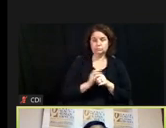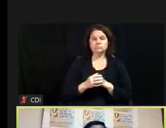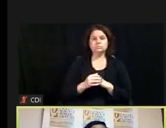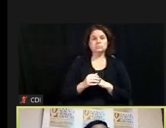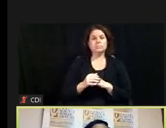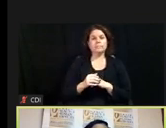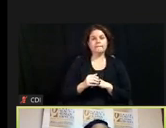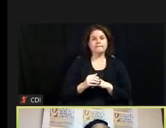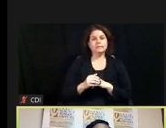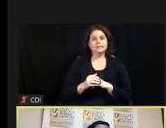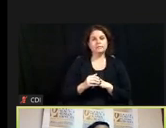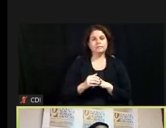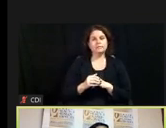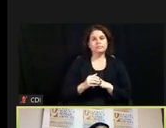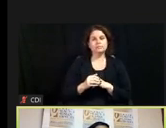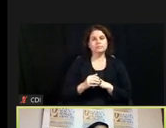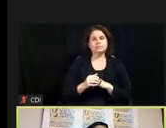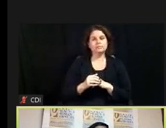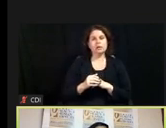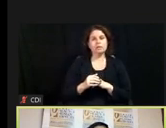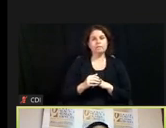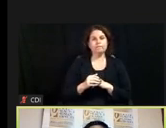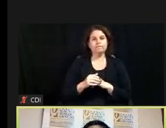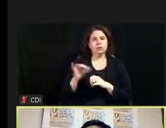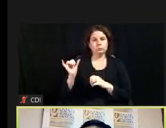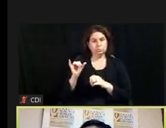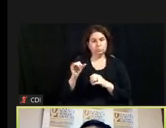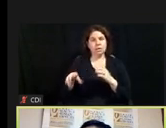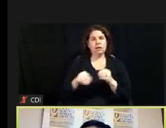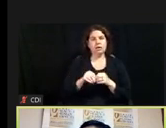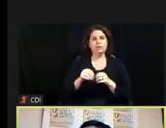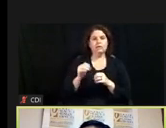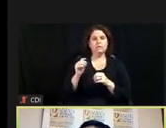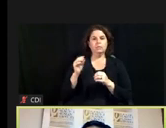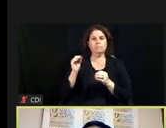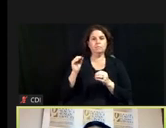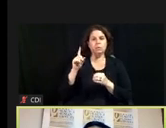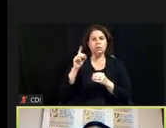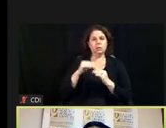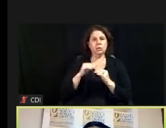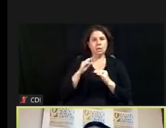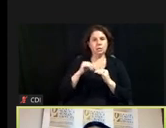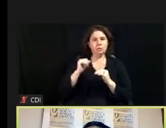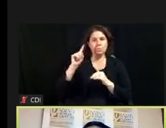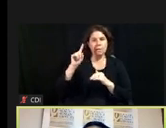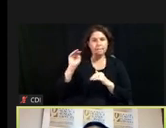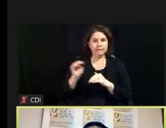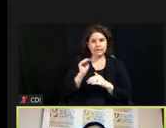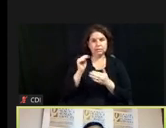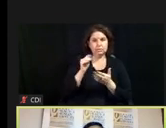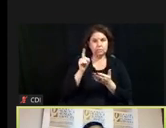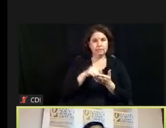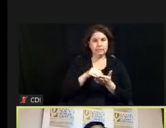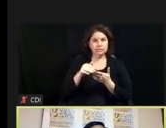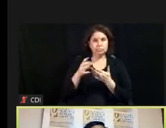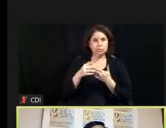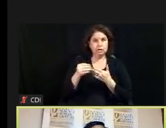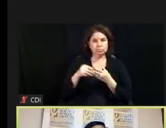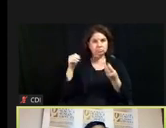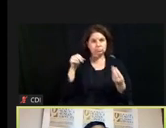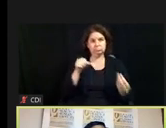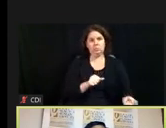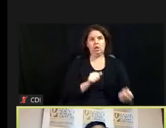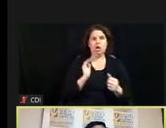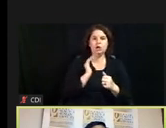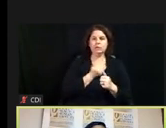has also added over $1 million to our community in terms of spending. The CalFresh benefits